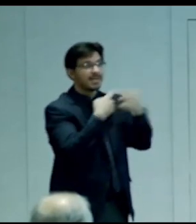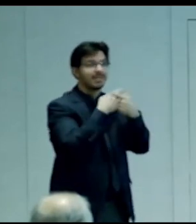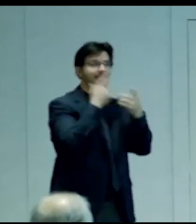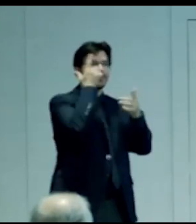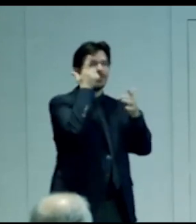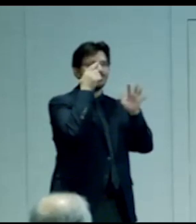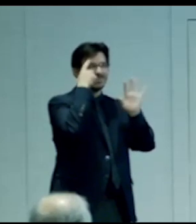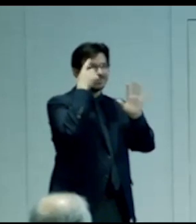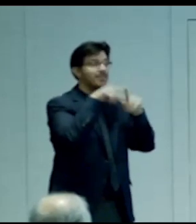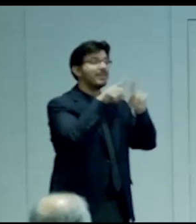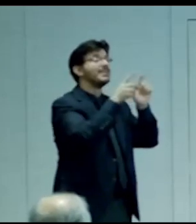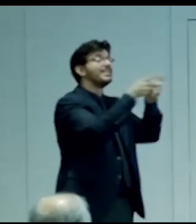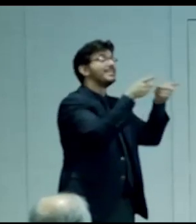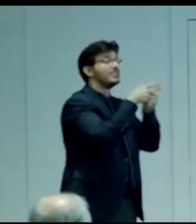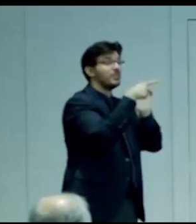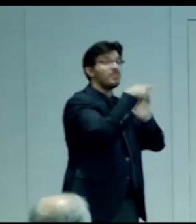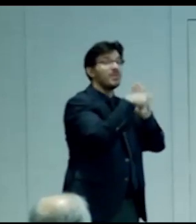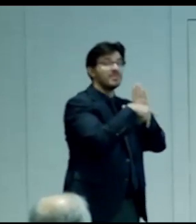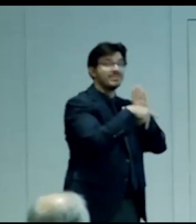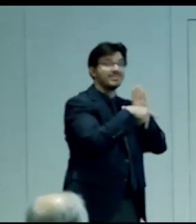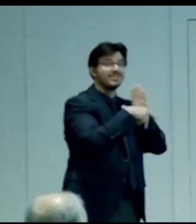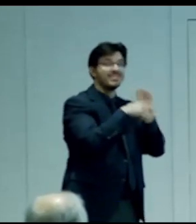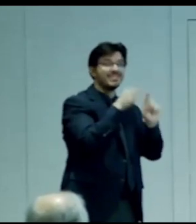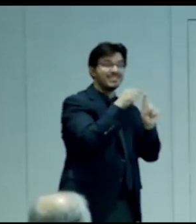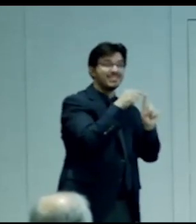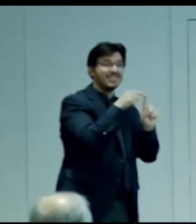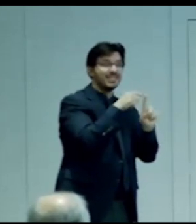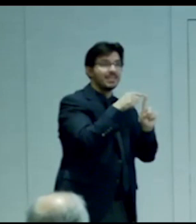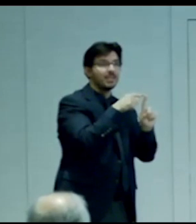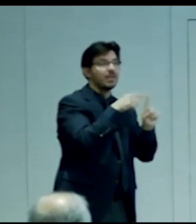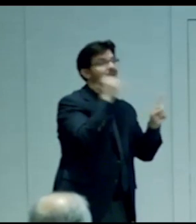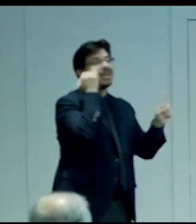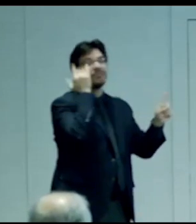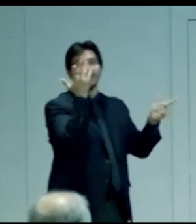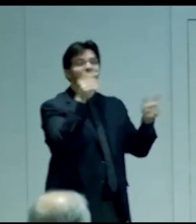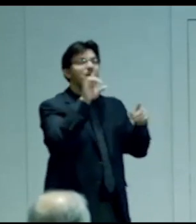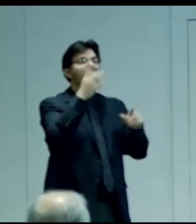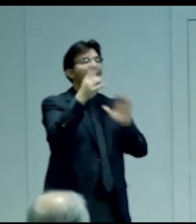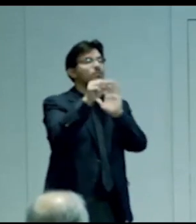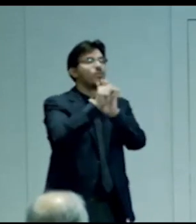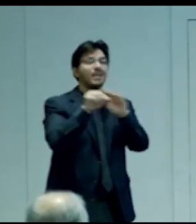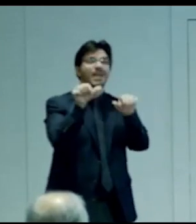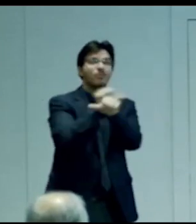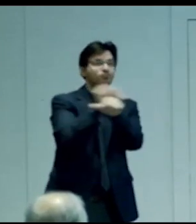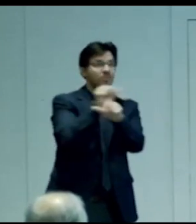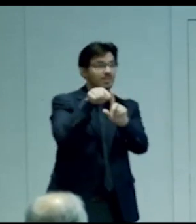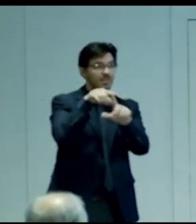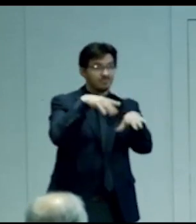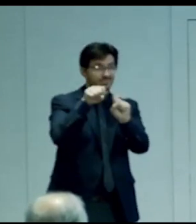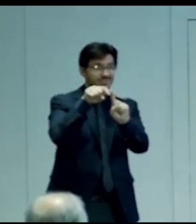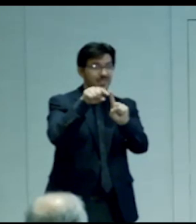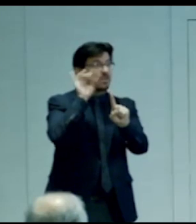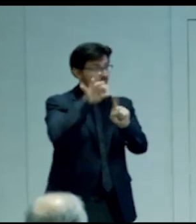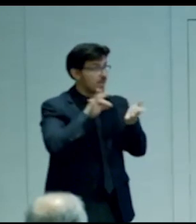district policy, whether you can count, if you take algebra in 8th grade, does that count as high